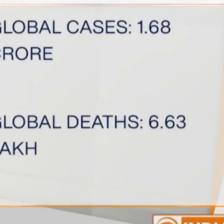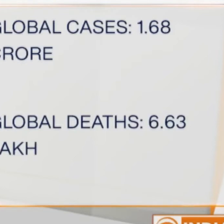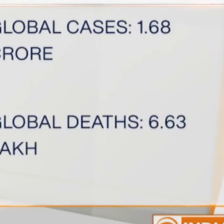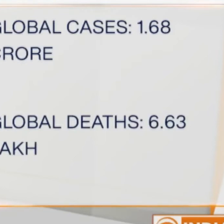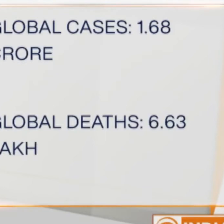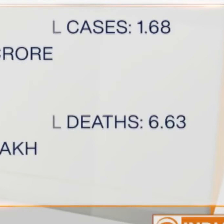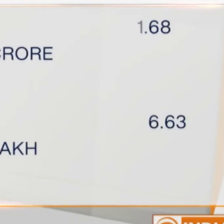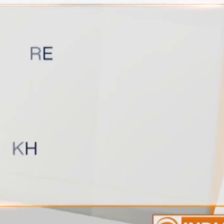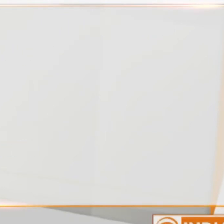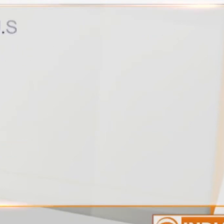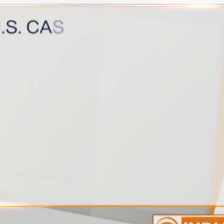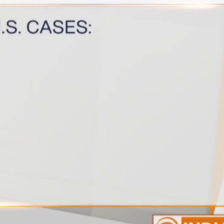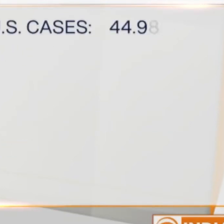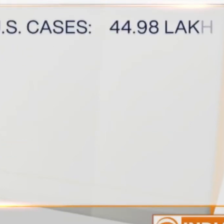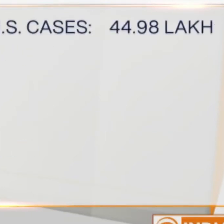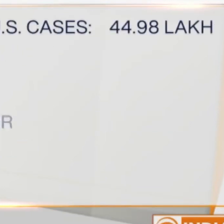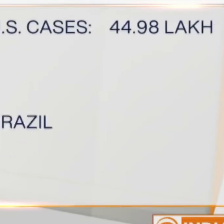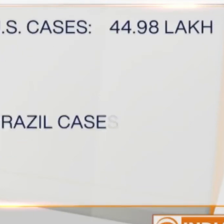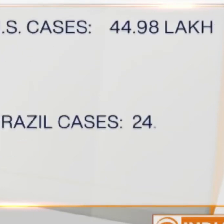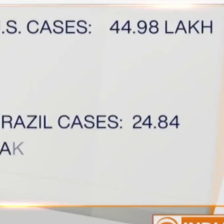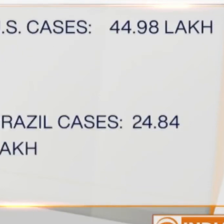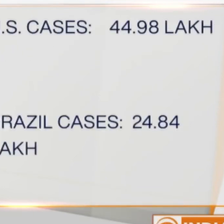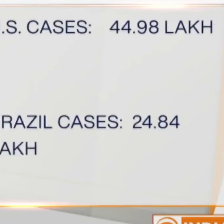are followed by the UK with over